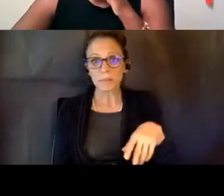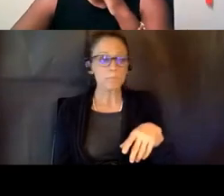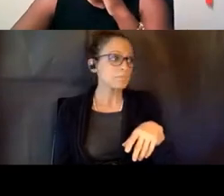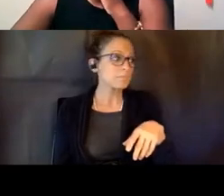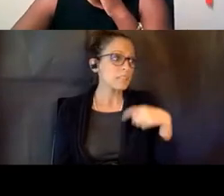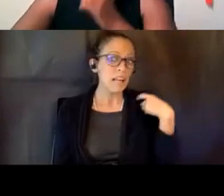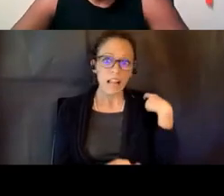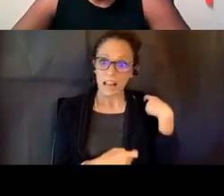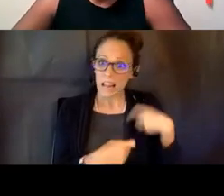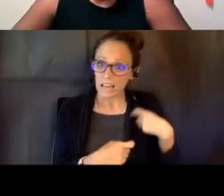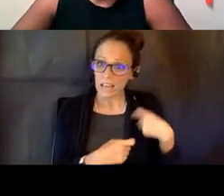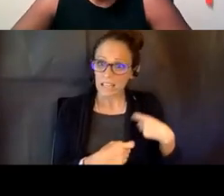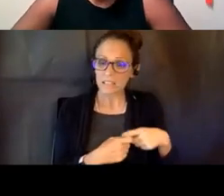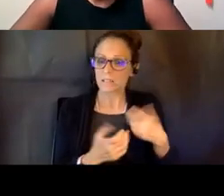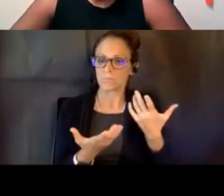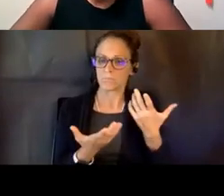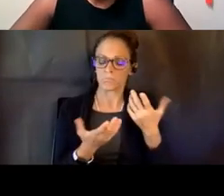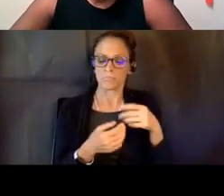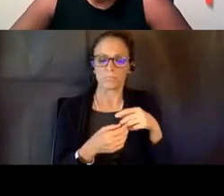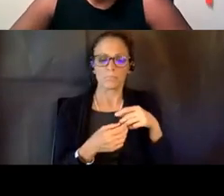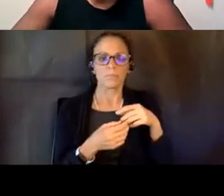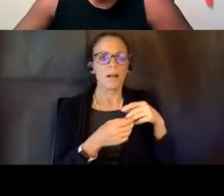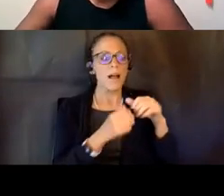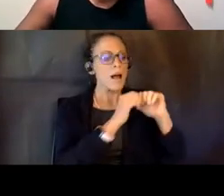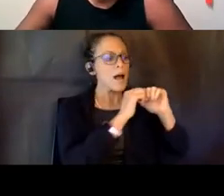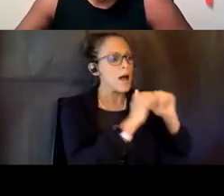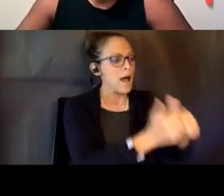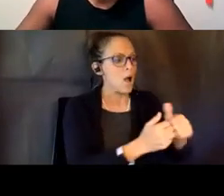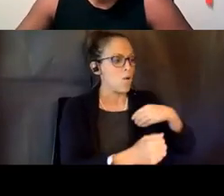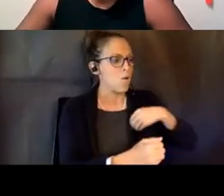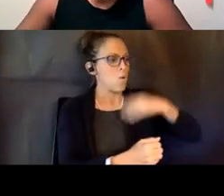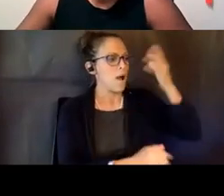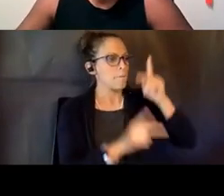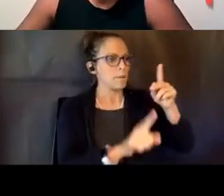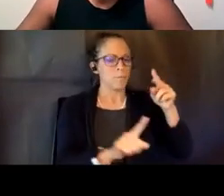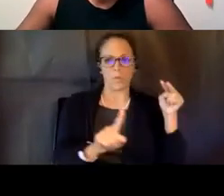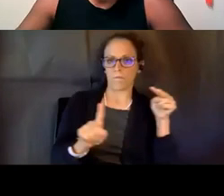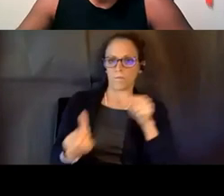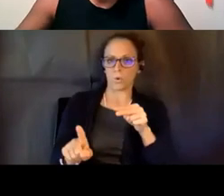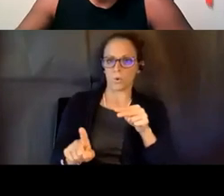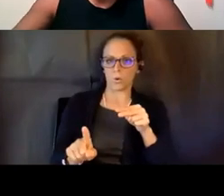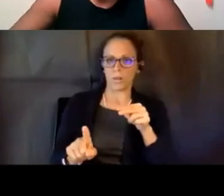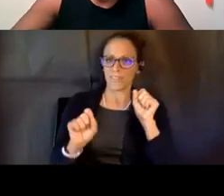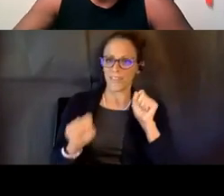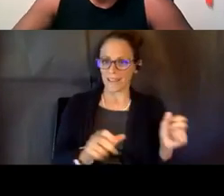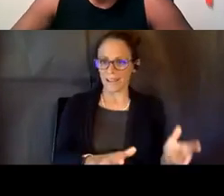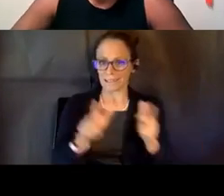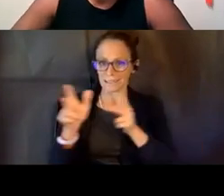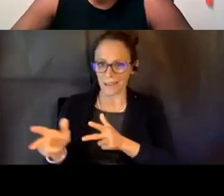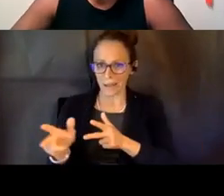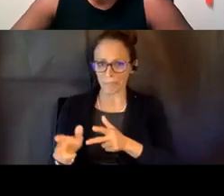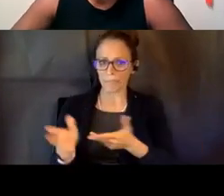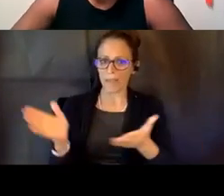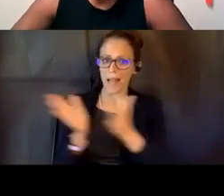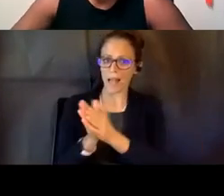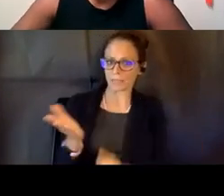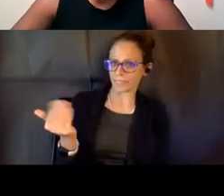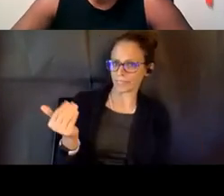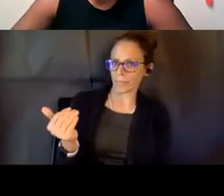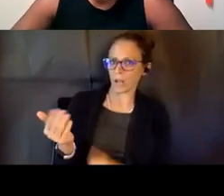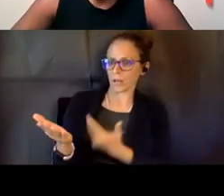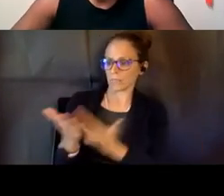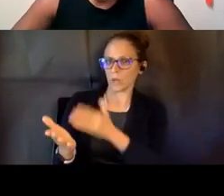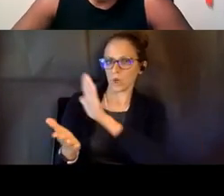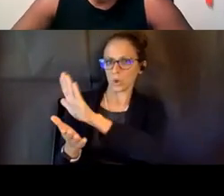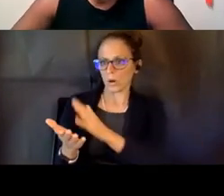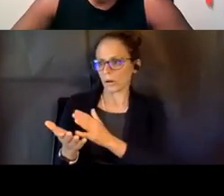how they are seen, that you mm-hmm. can simply be stopped, you can be asked for papers, you can be shot, you can be arrested, you